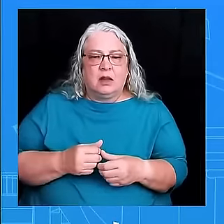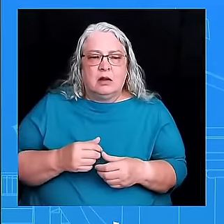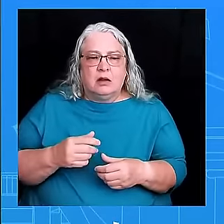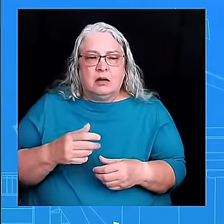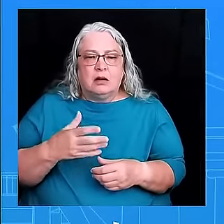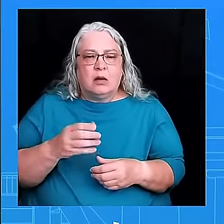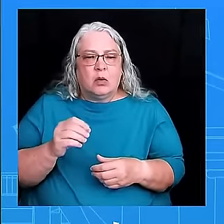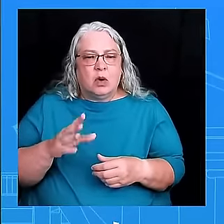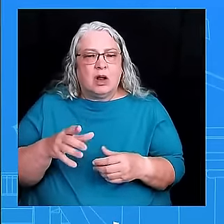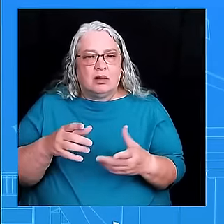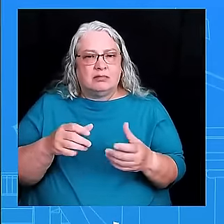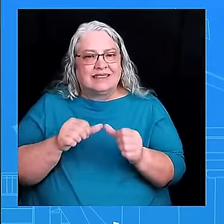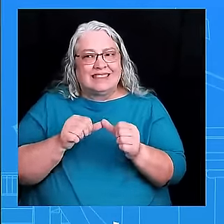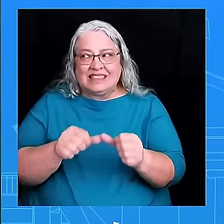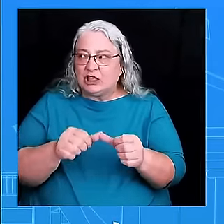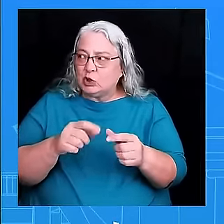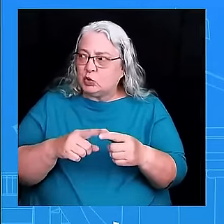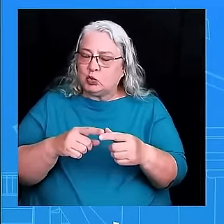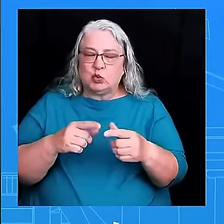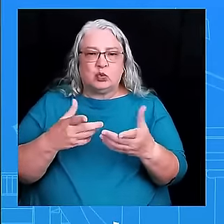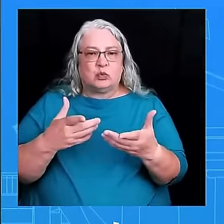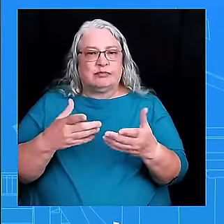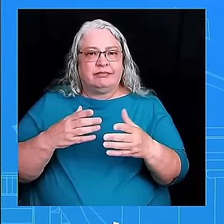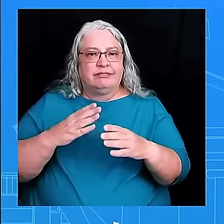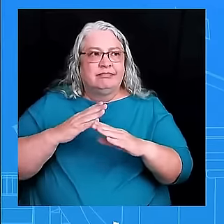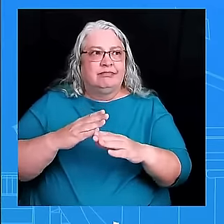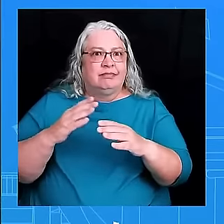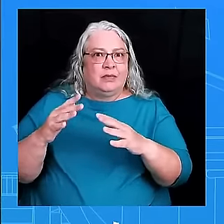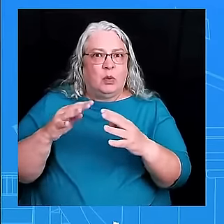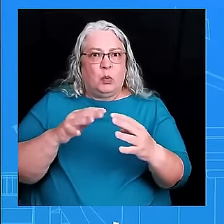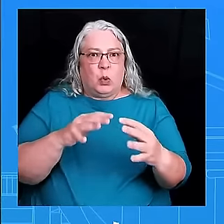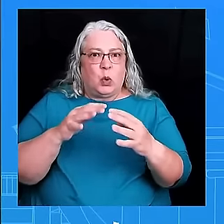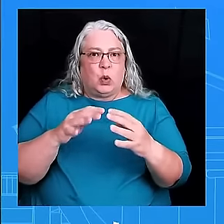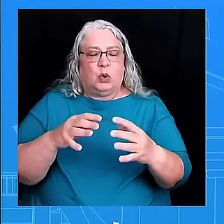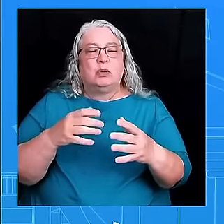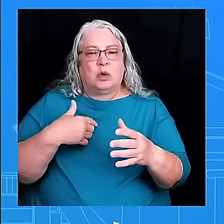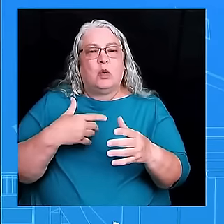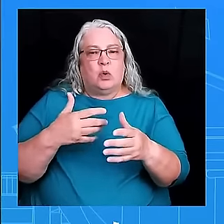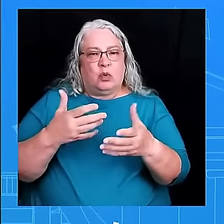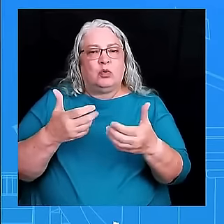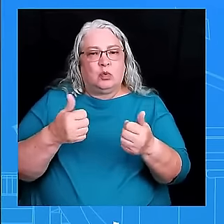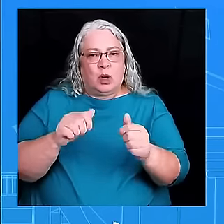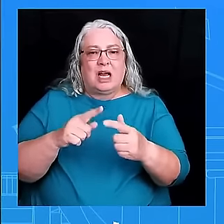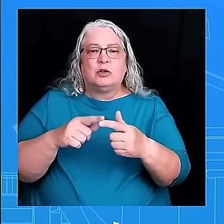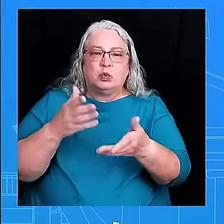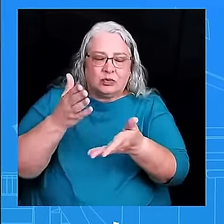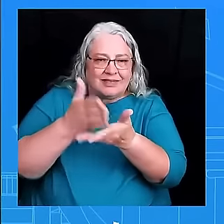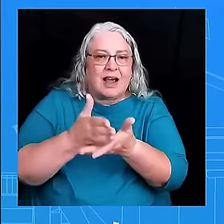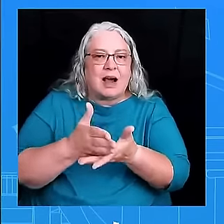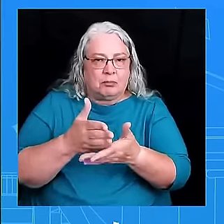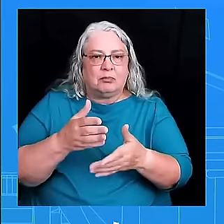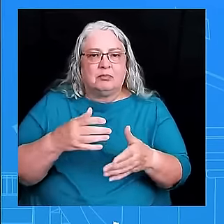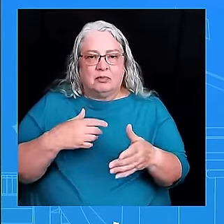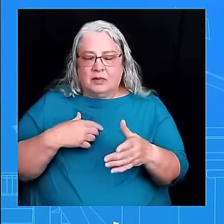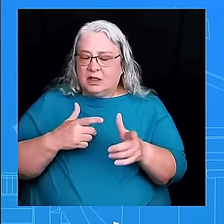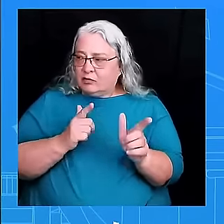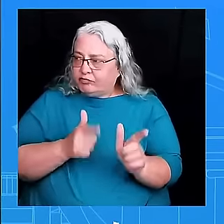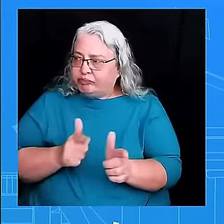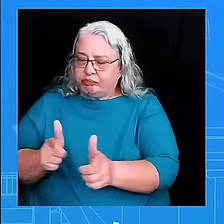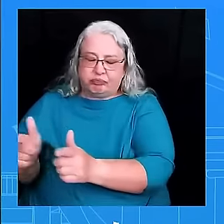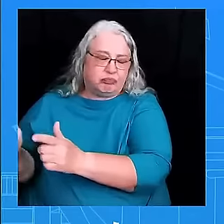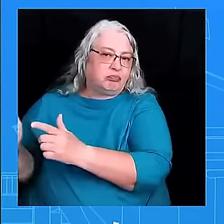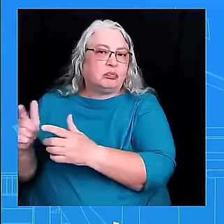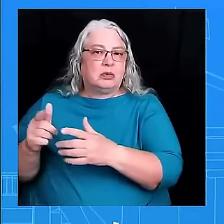death will have on the negotiations, and so I'm not going to speculate on that, especially in light of the